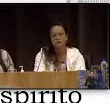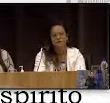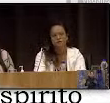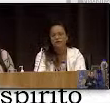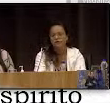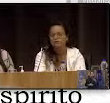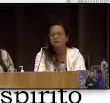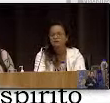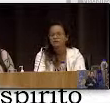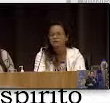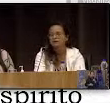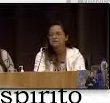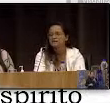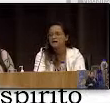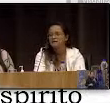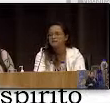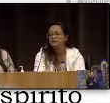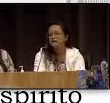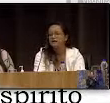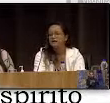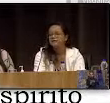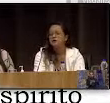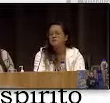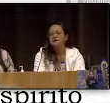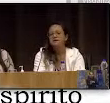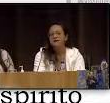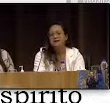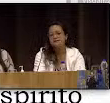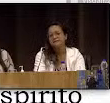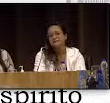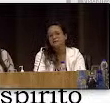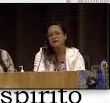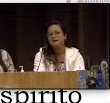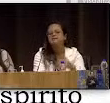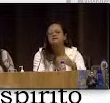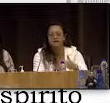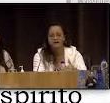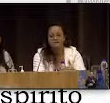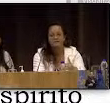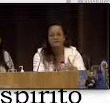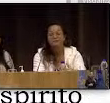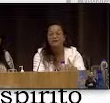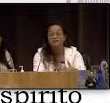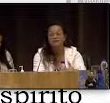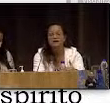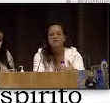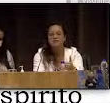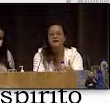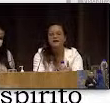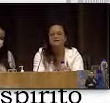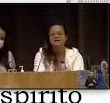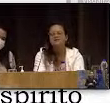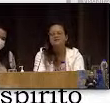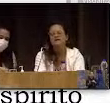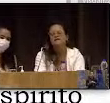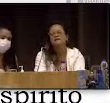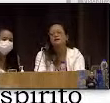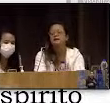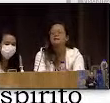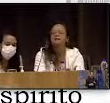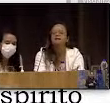415 beds. It's a large hospital of high complexity. We are reference,